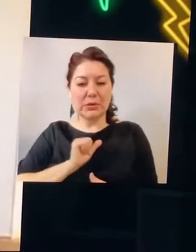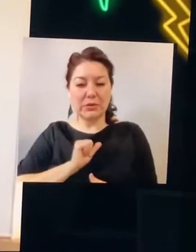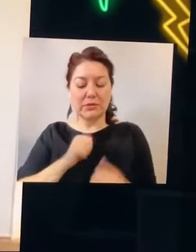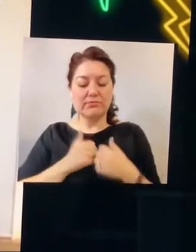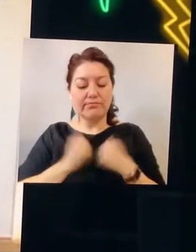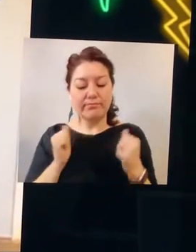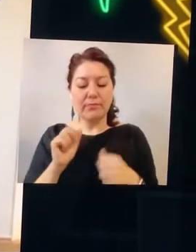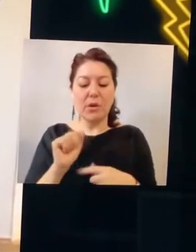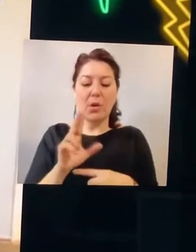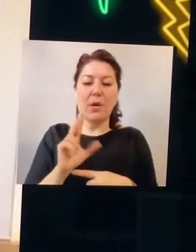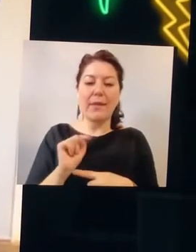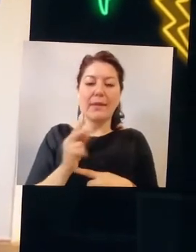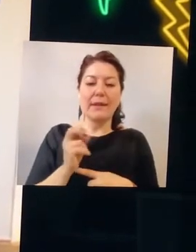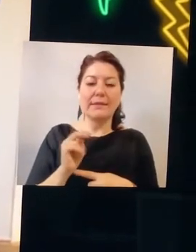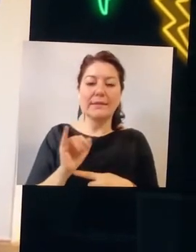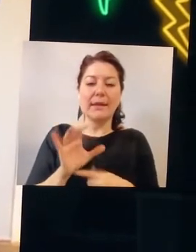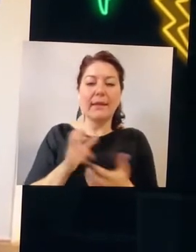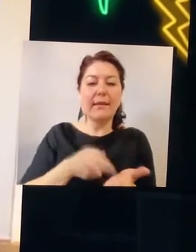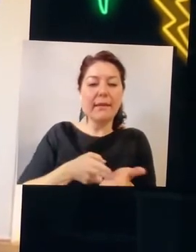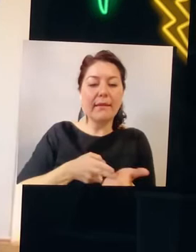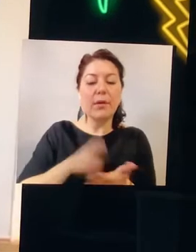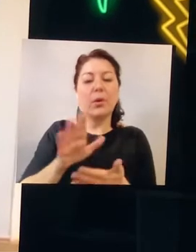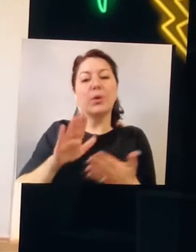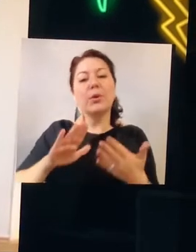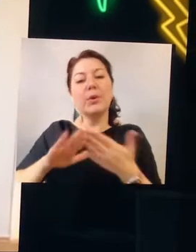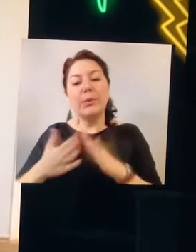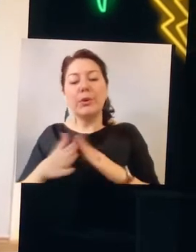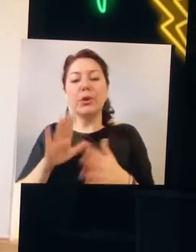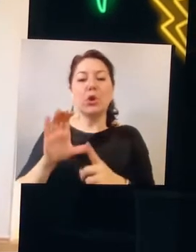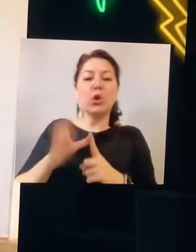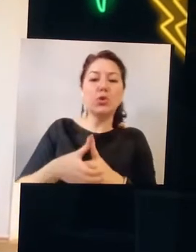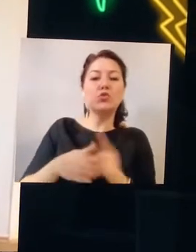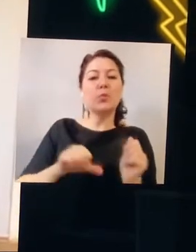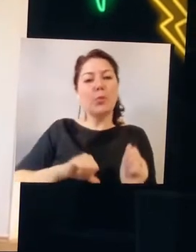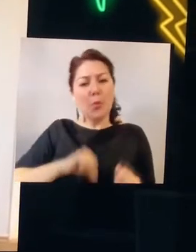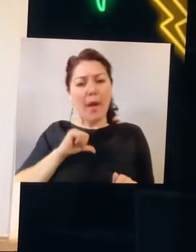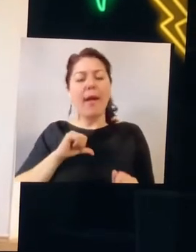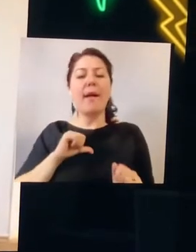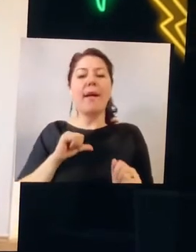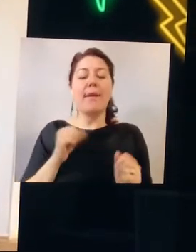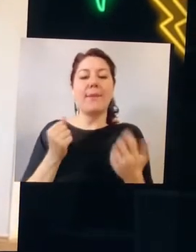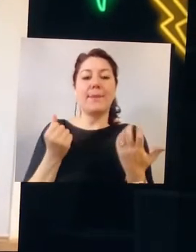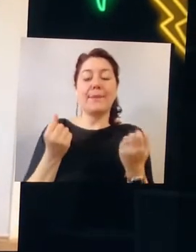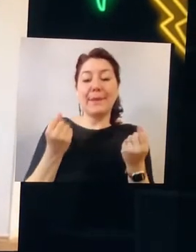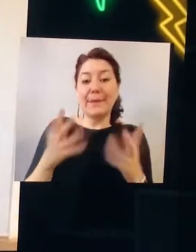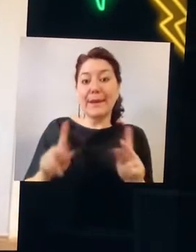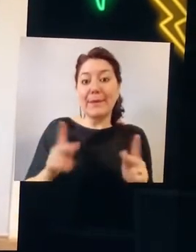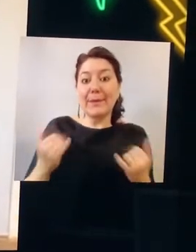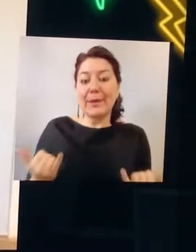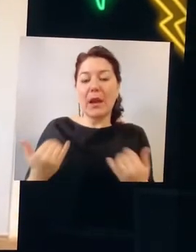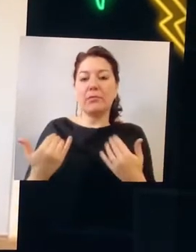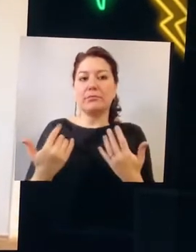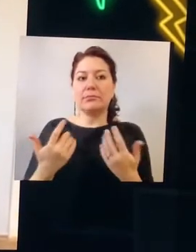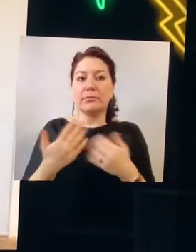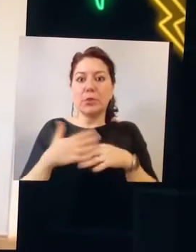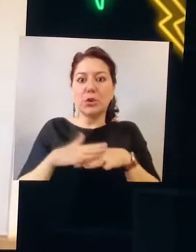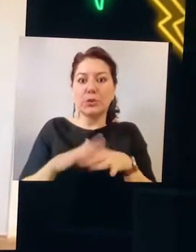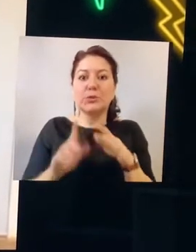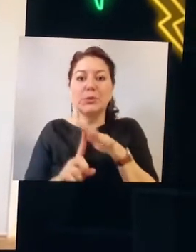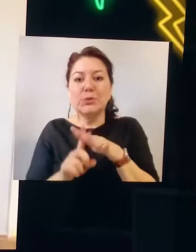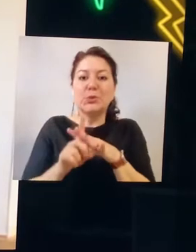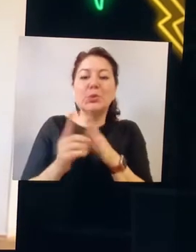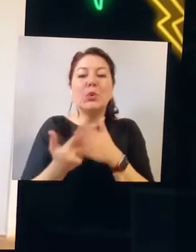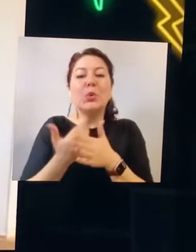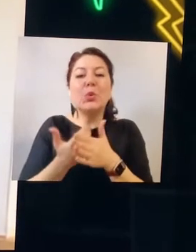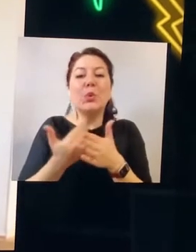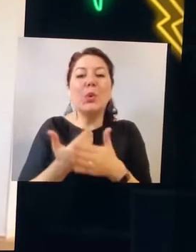and your community. So a lot of our creators on the call are emerging, and they don't have a publicist yet, or their team is just a